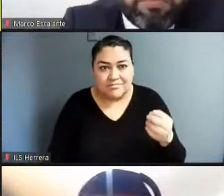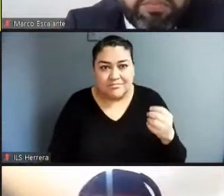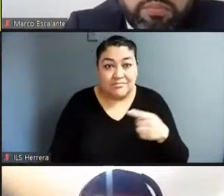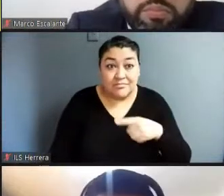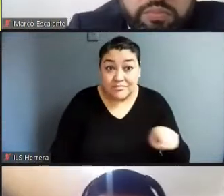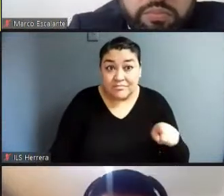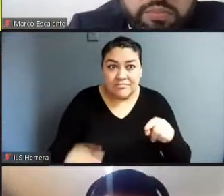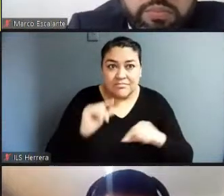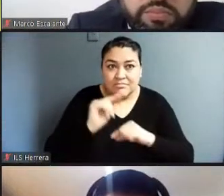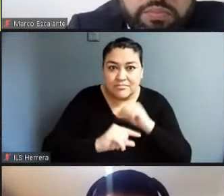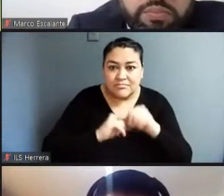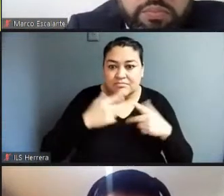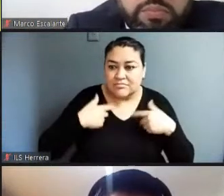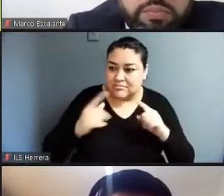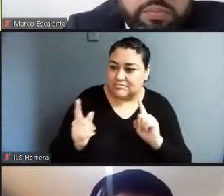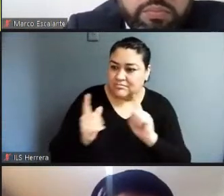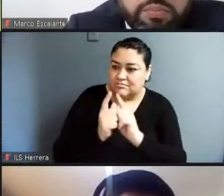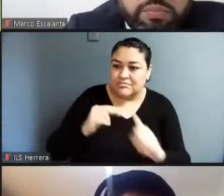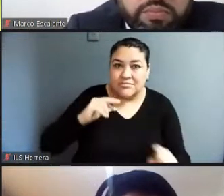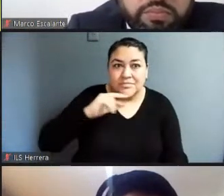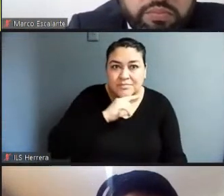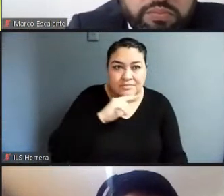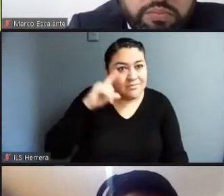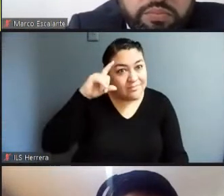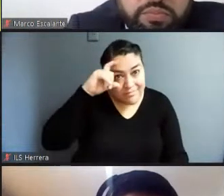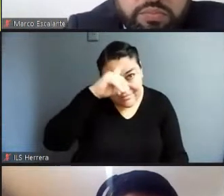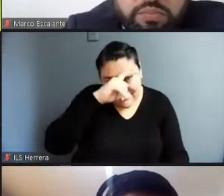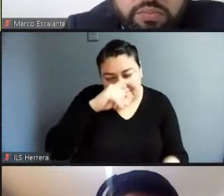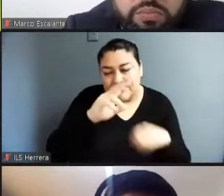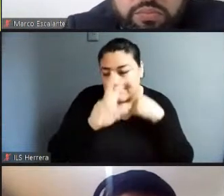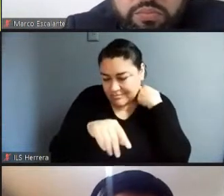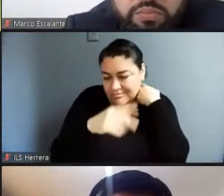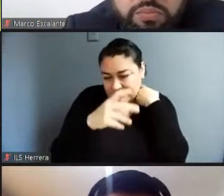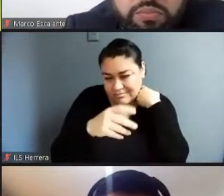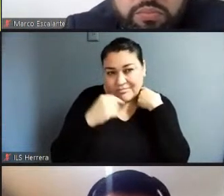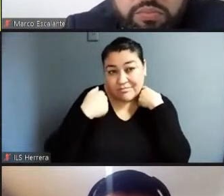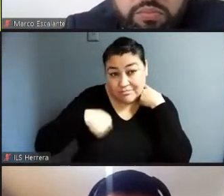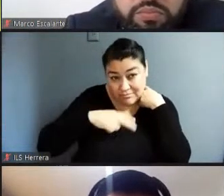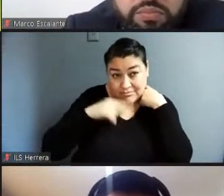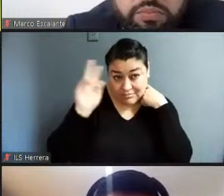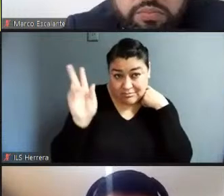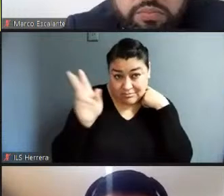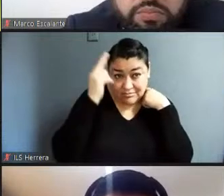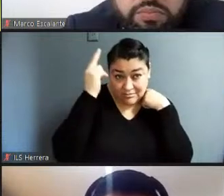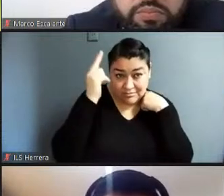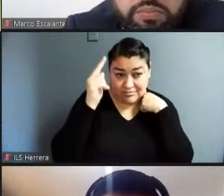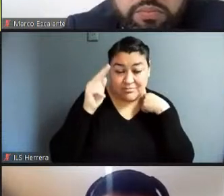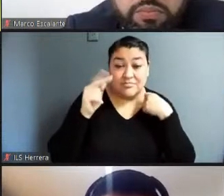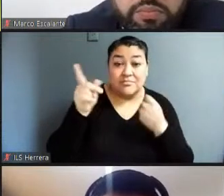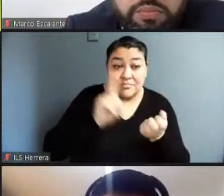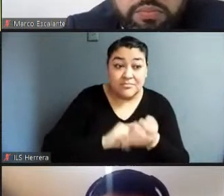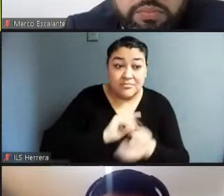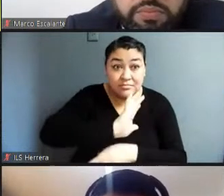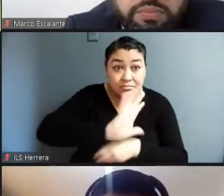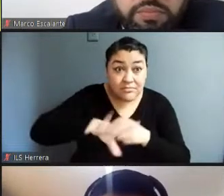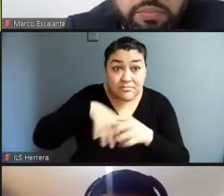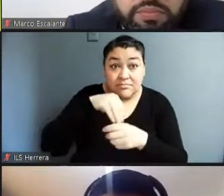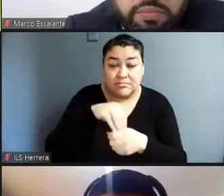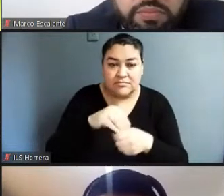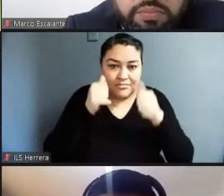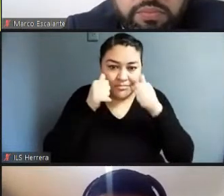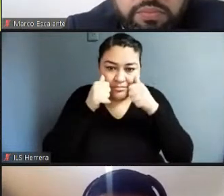of students themselves, and problems in the timely detection of diseases. At the medical school, we